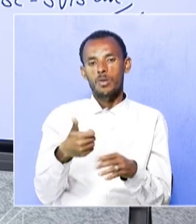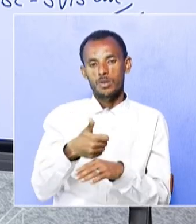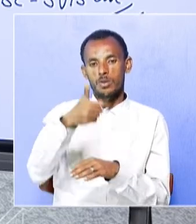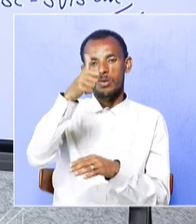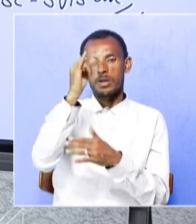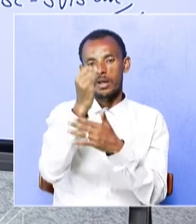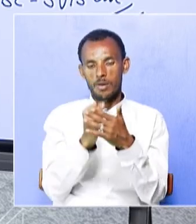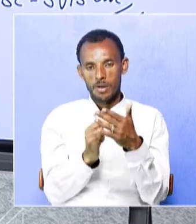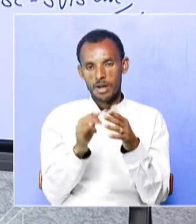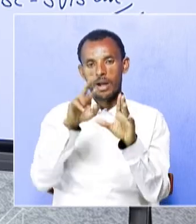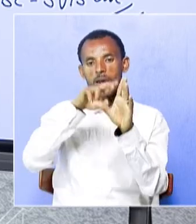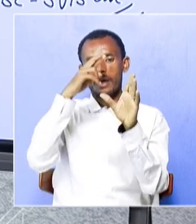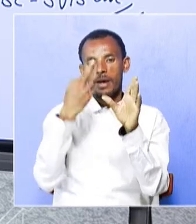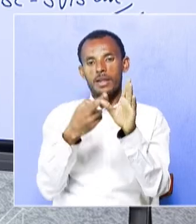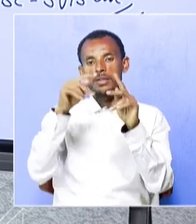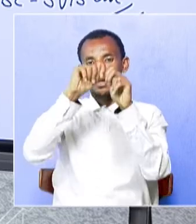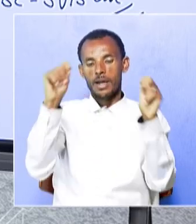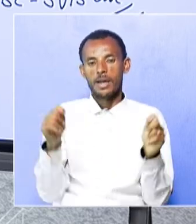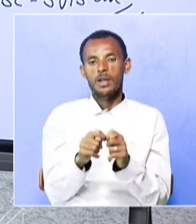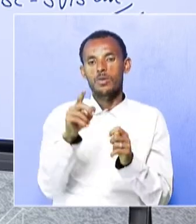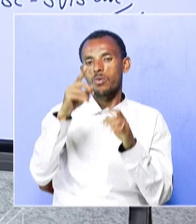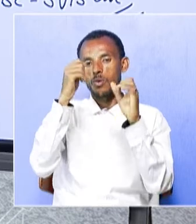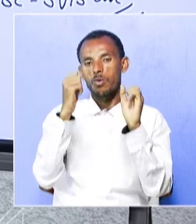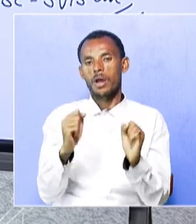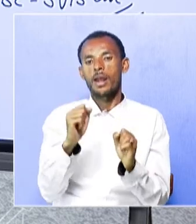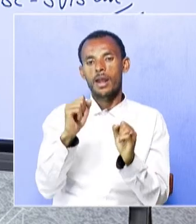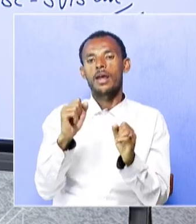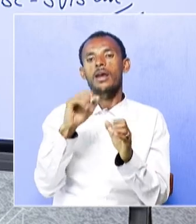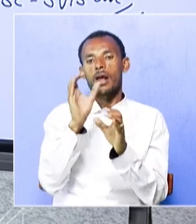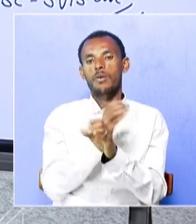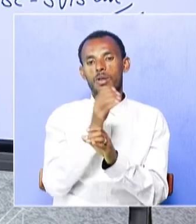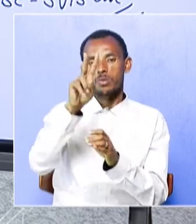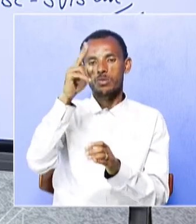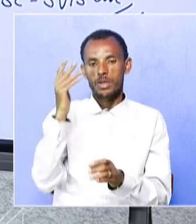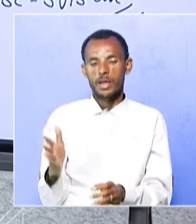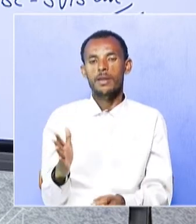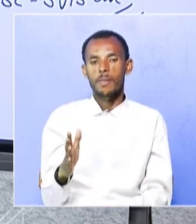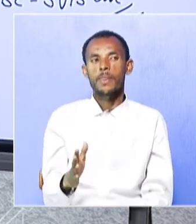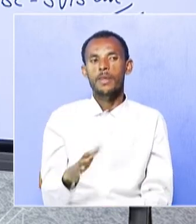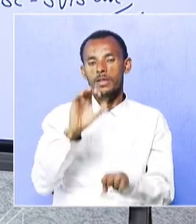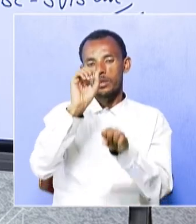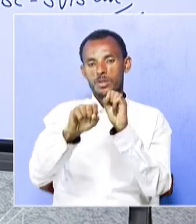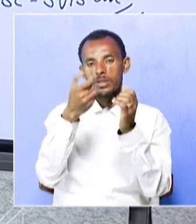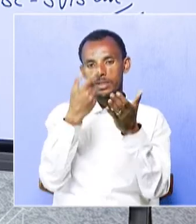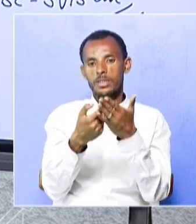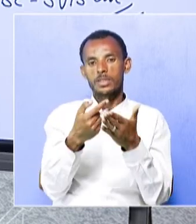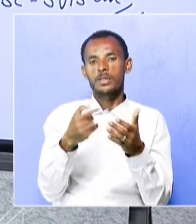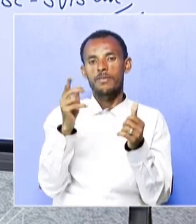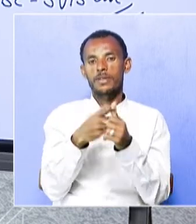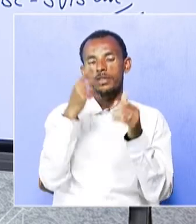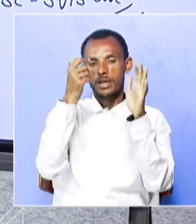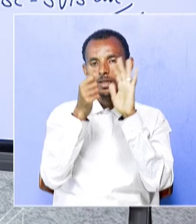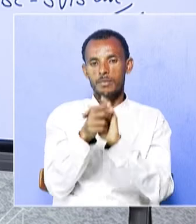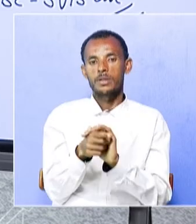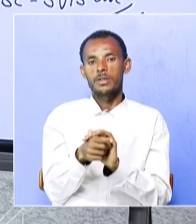drawn from the right angle triangle, you can calculate the unknown two sides, right? So this is the first